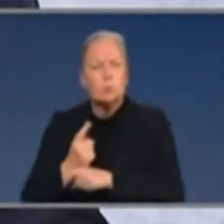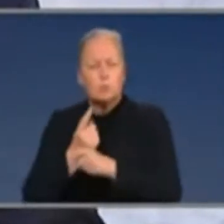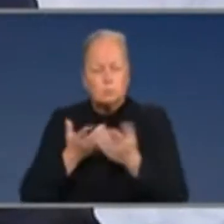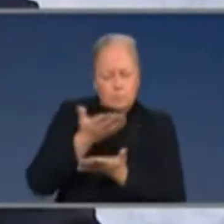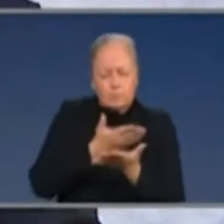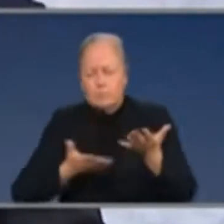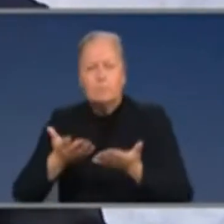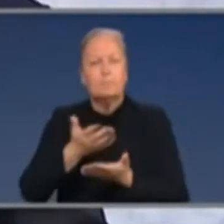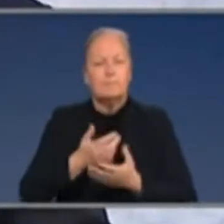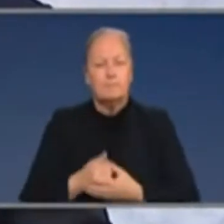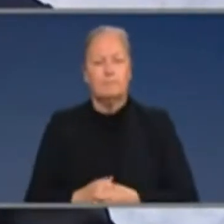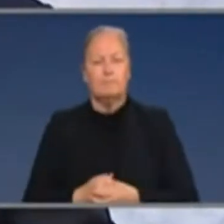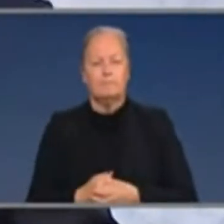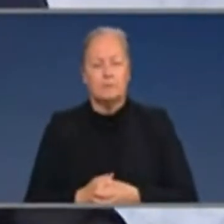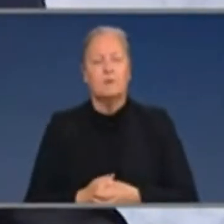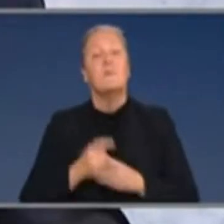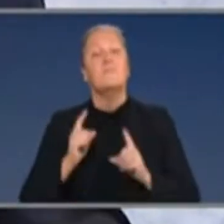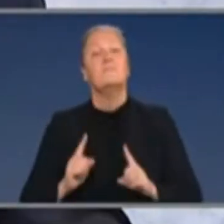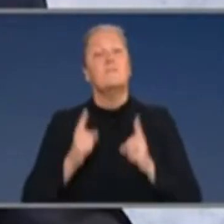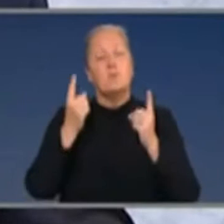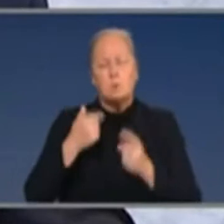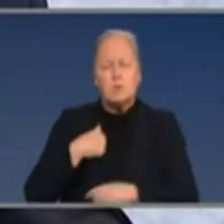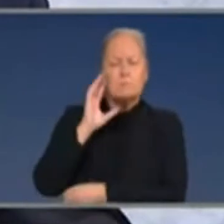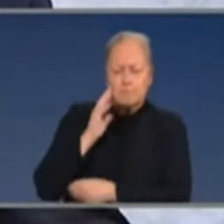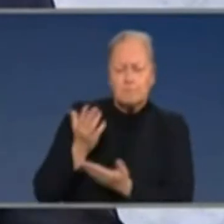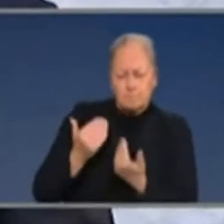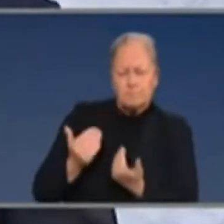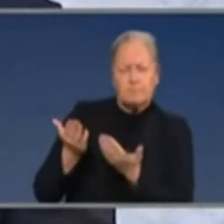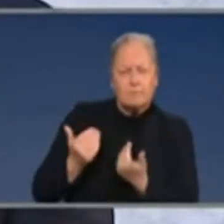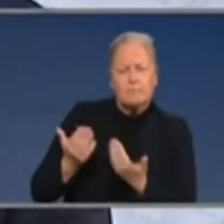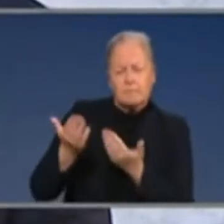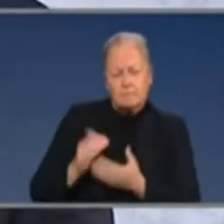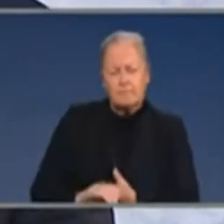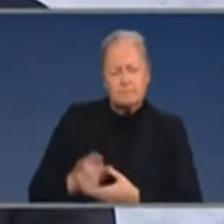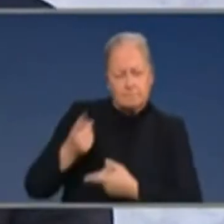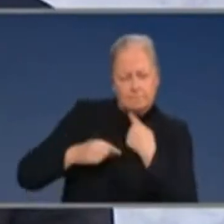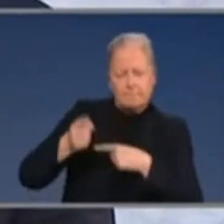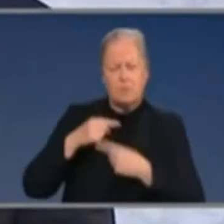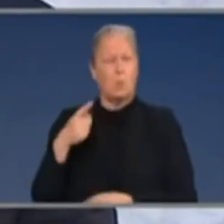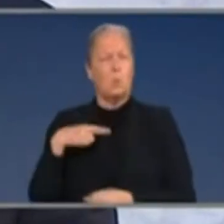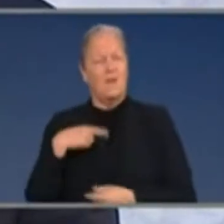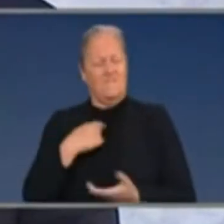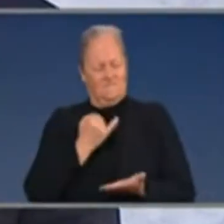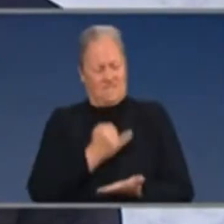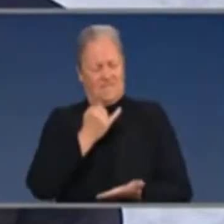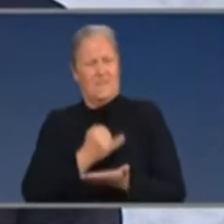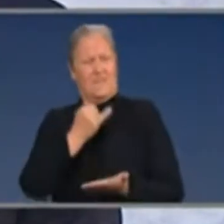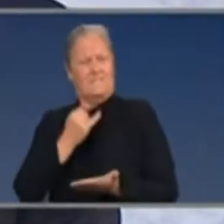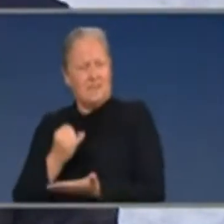began with listening as to why we were being unsuccessful in closing the